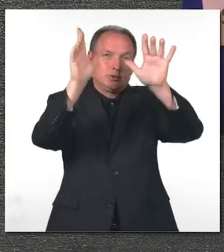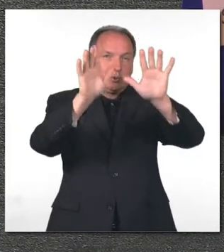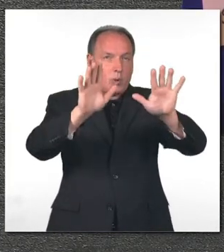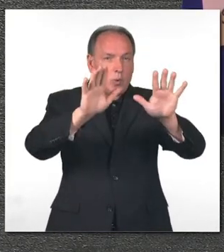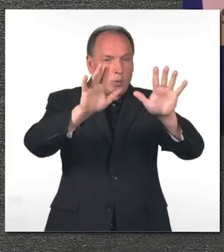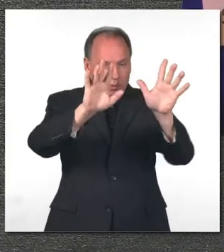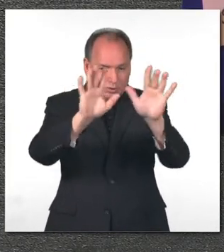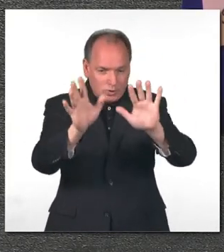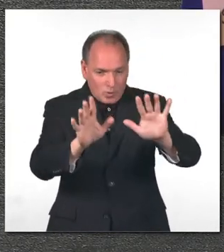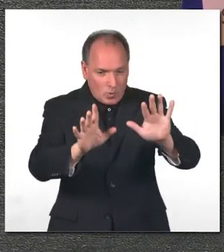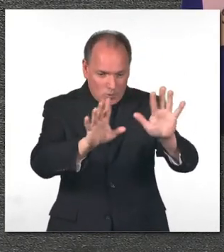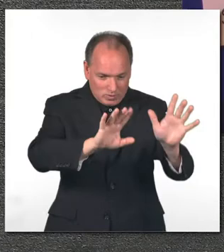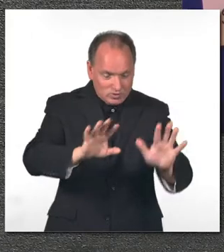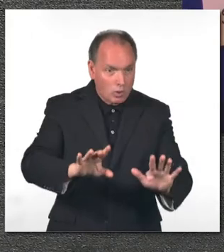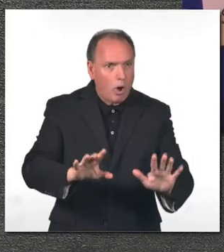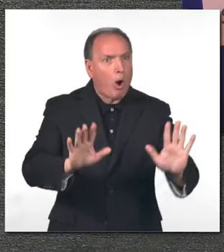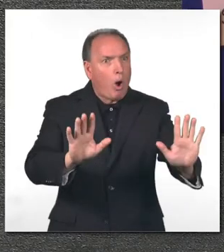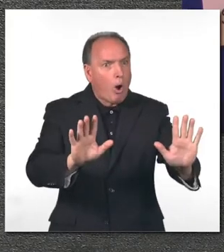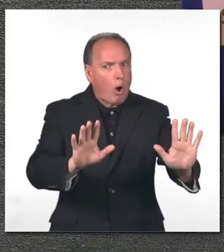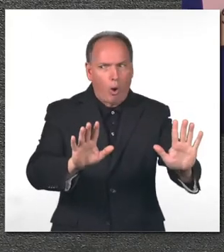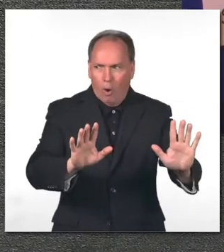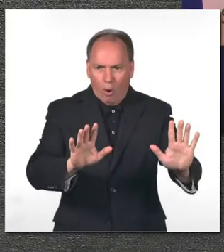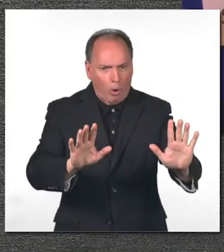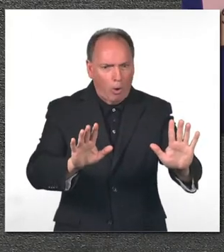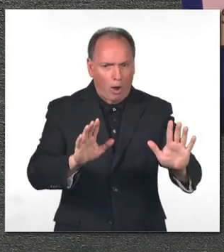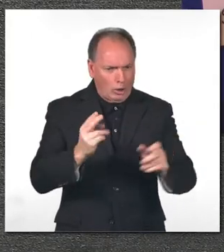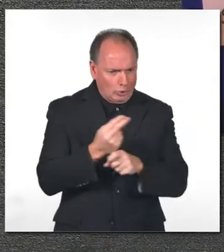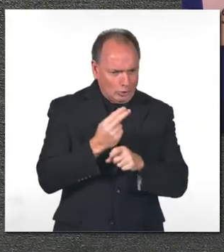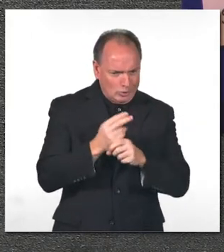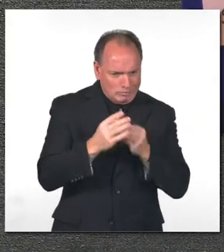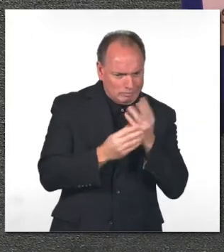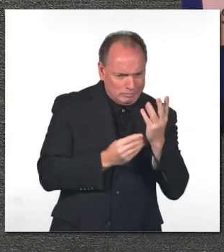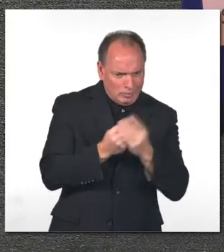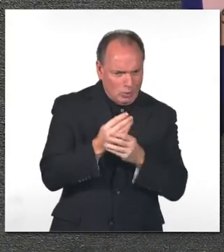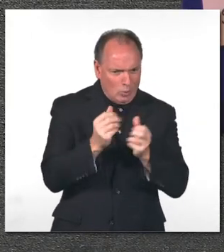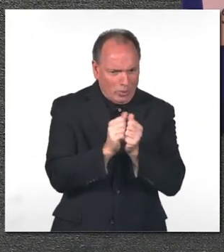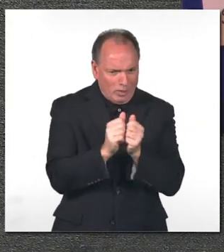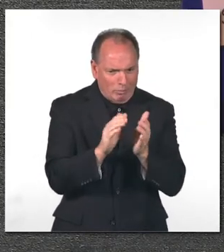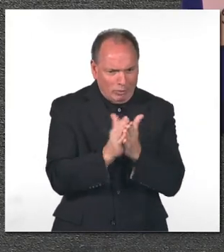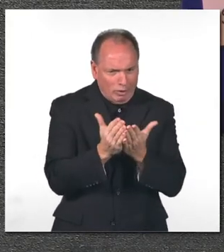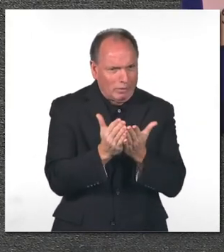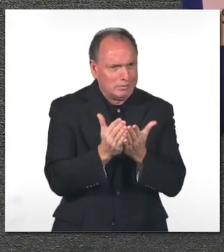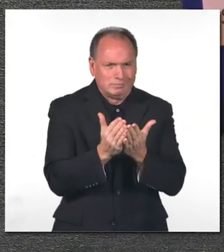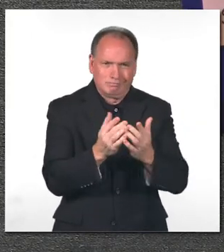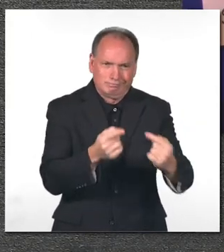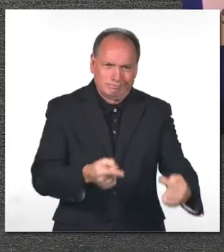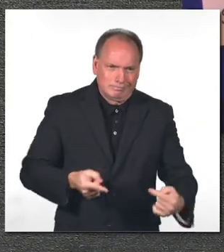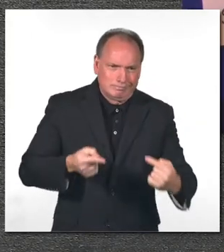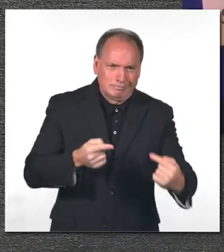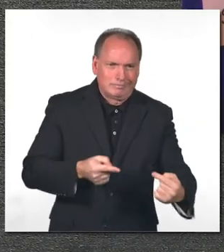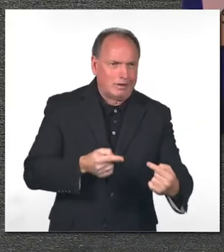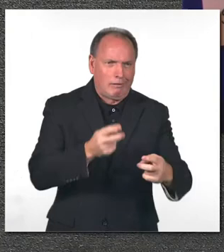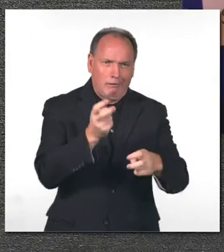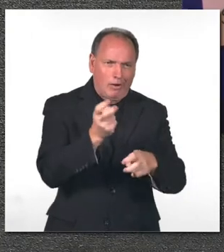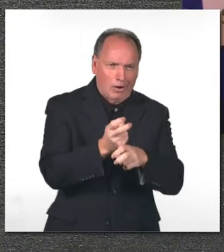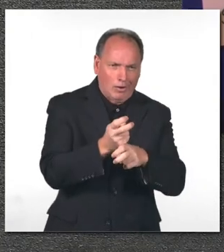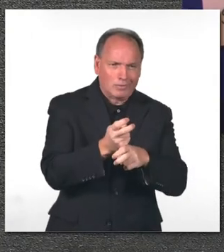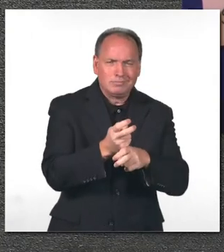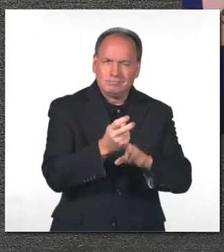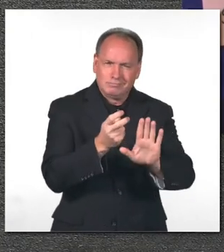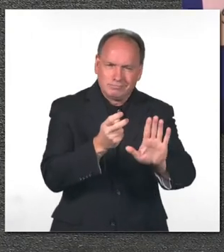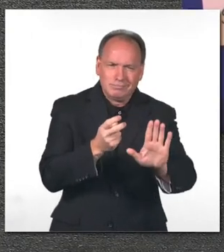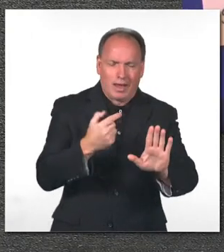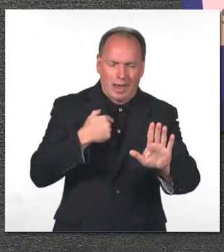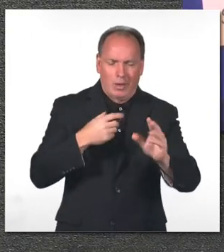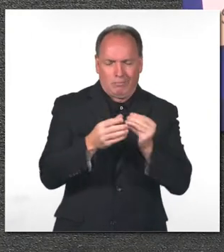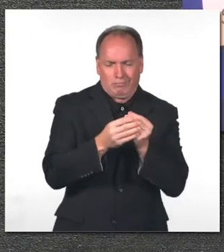Oh my one thing about having these mittens on it makes reading a book really difficult. So you can keep yours on at